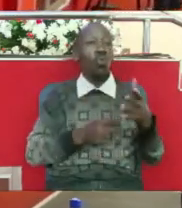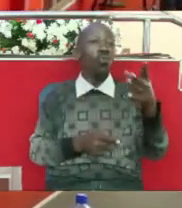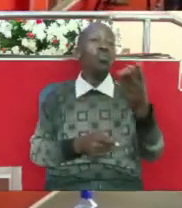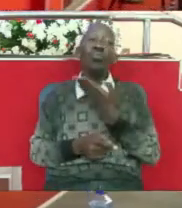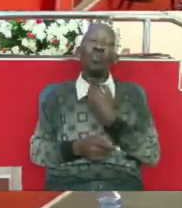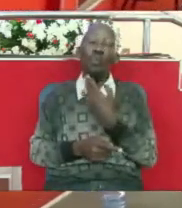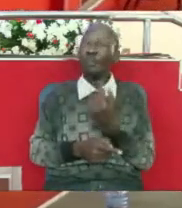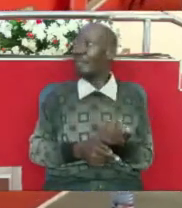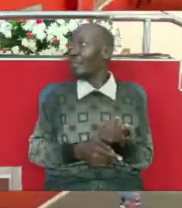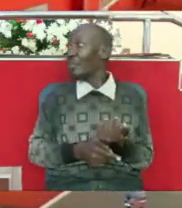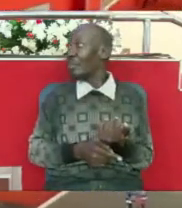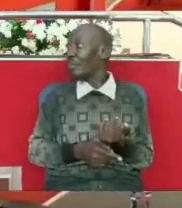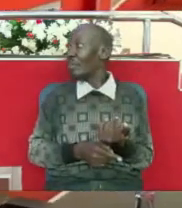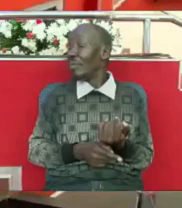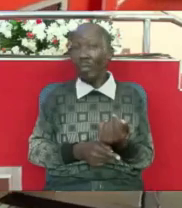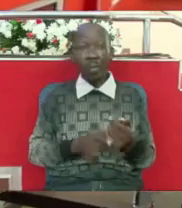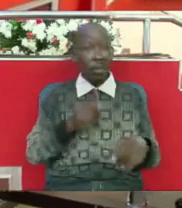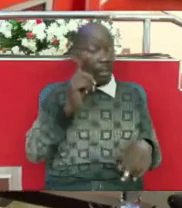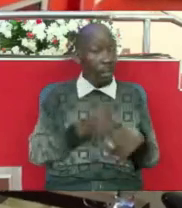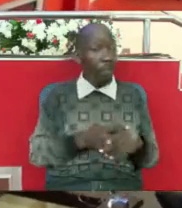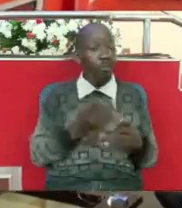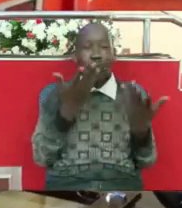And when you were done,